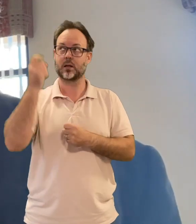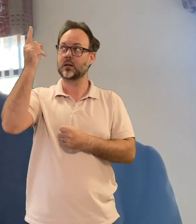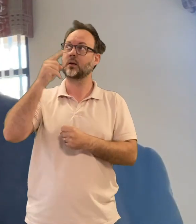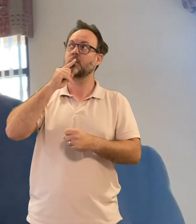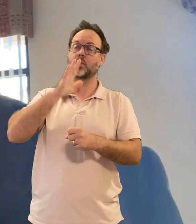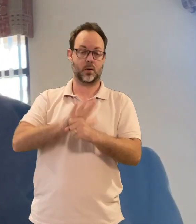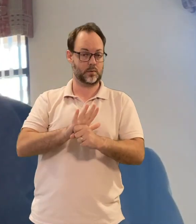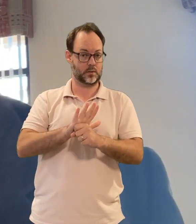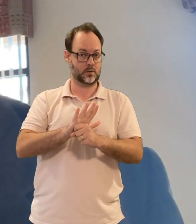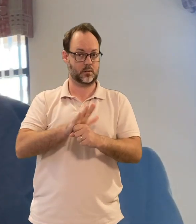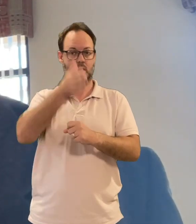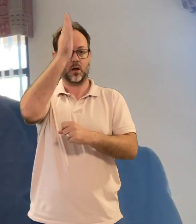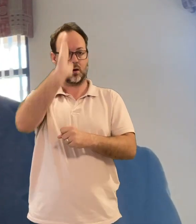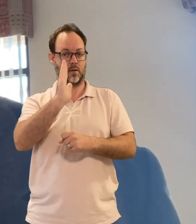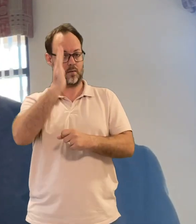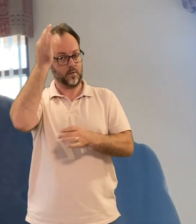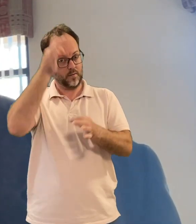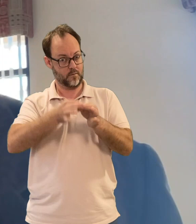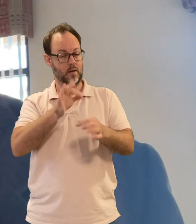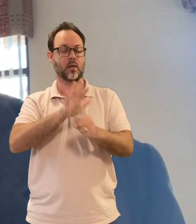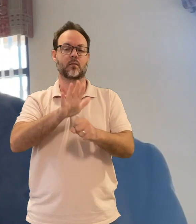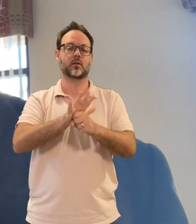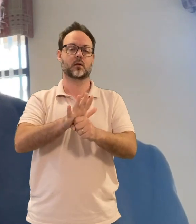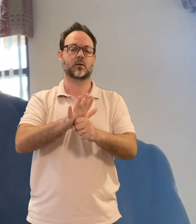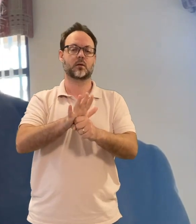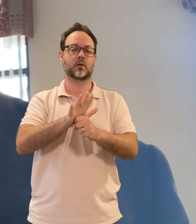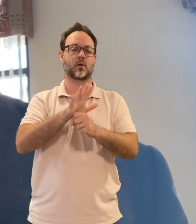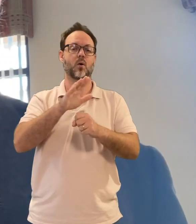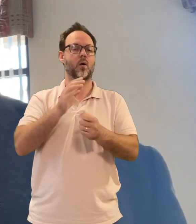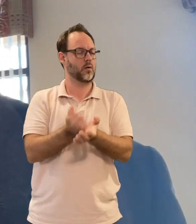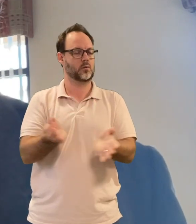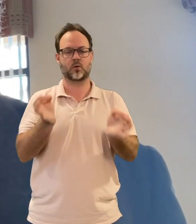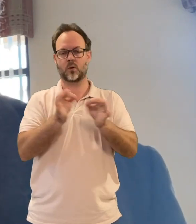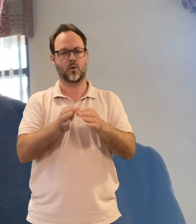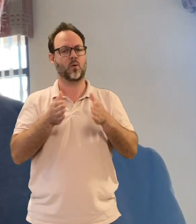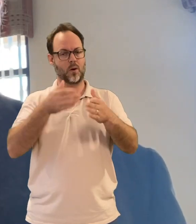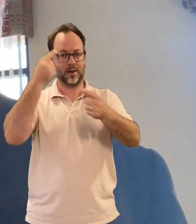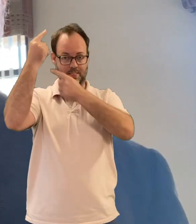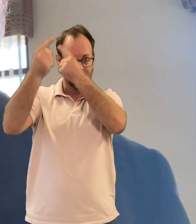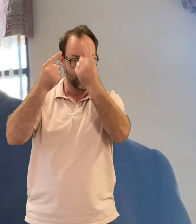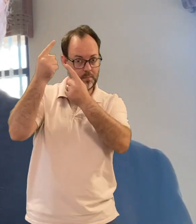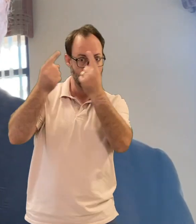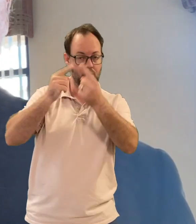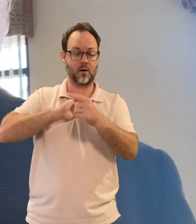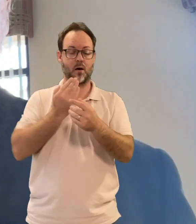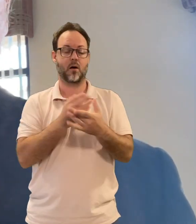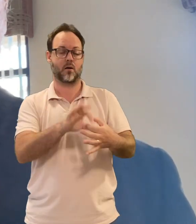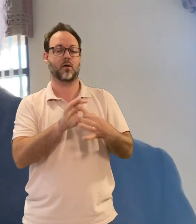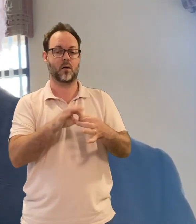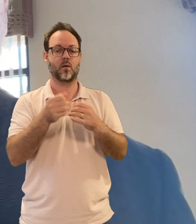and trust in His promises. God's faithfulness is one important way to think